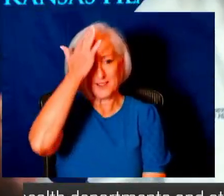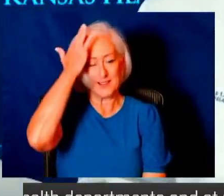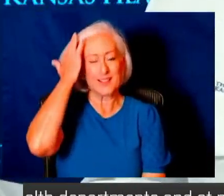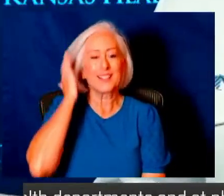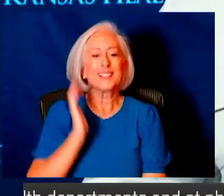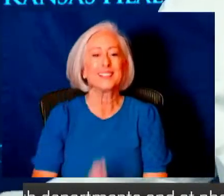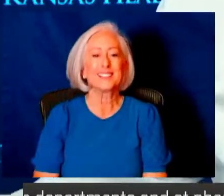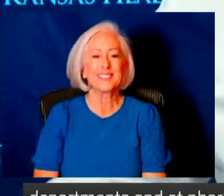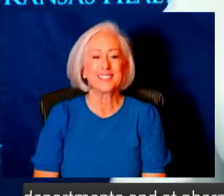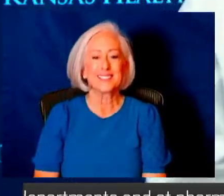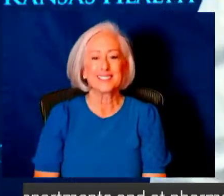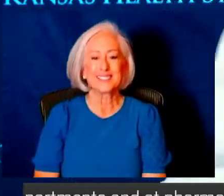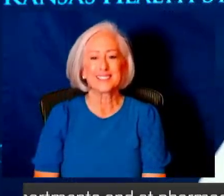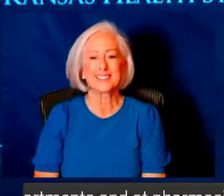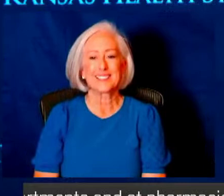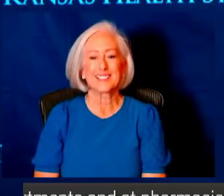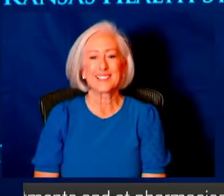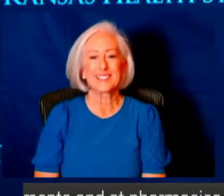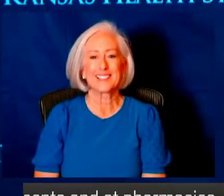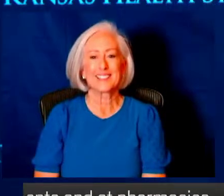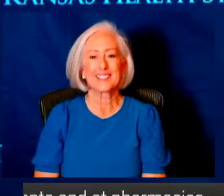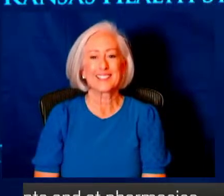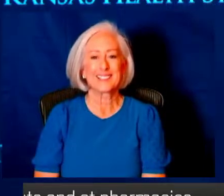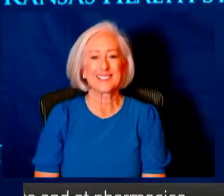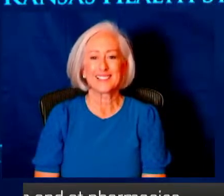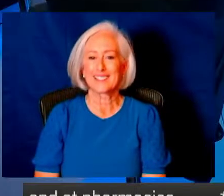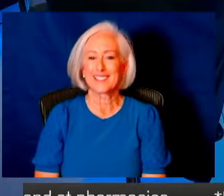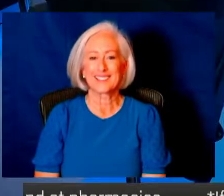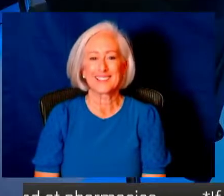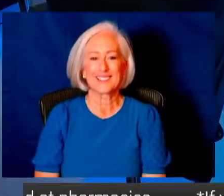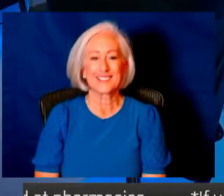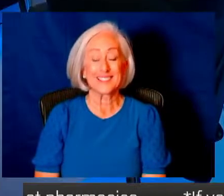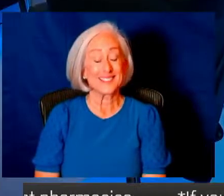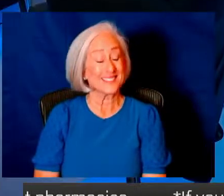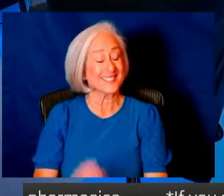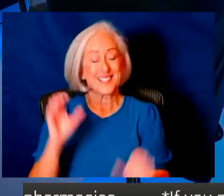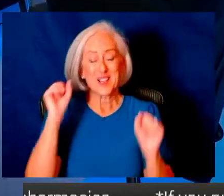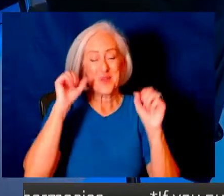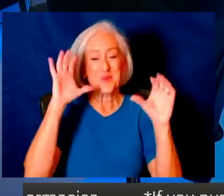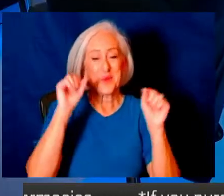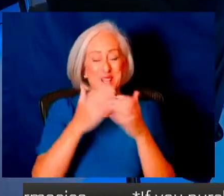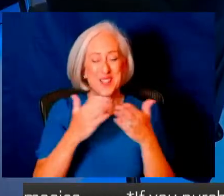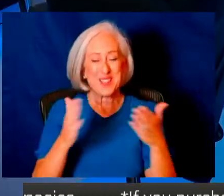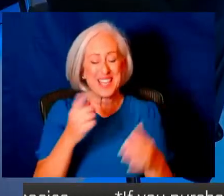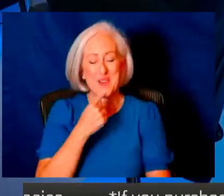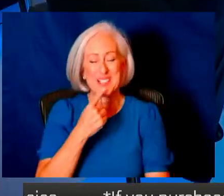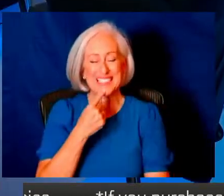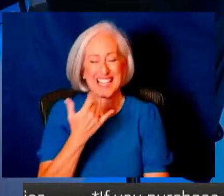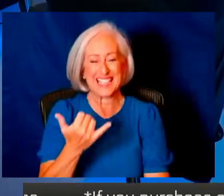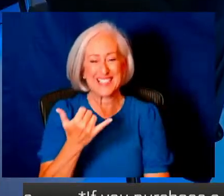I got it. Brilliant thing I was going to say today about,